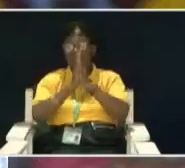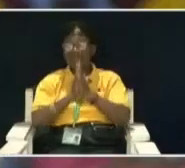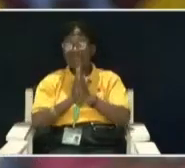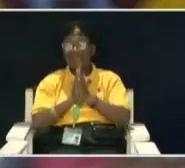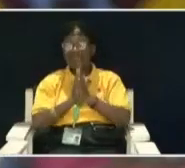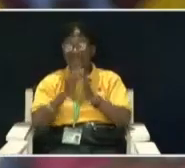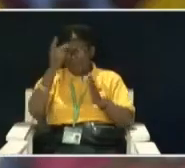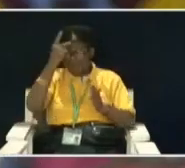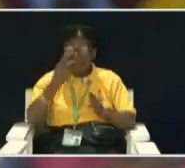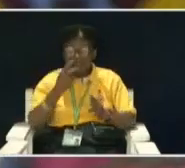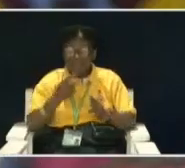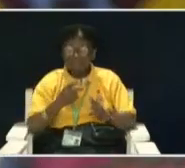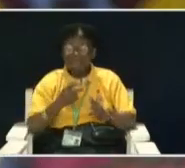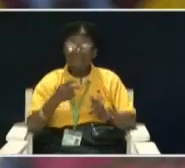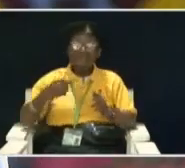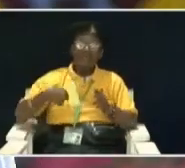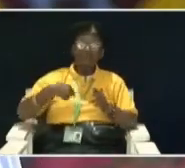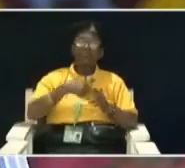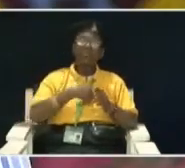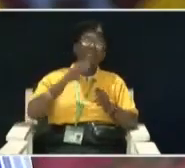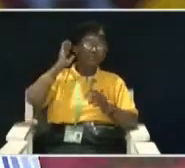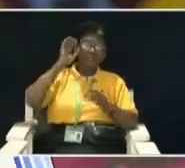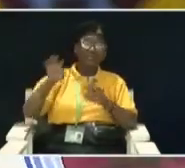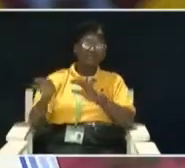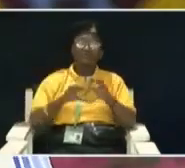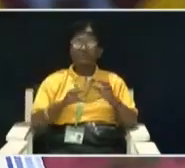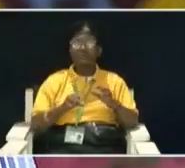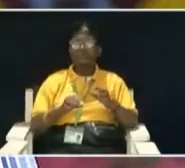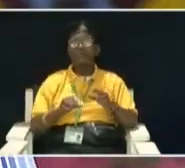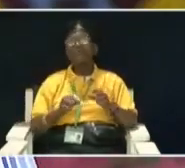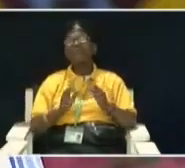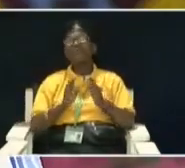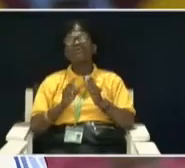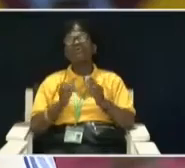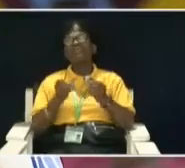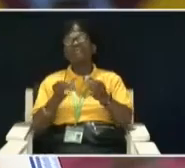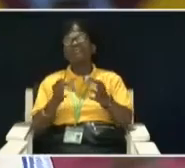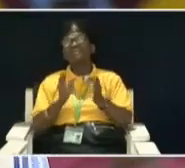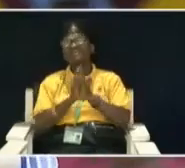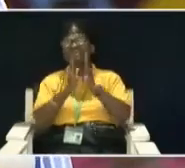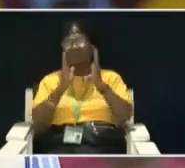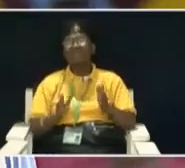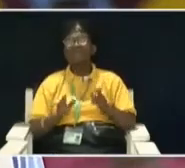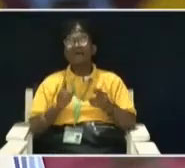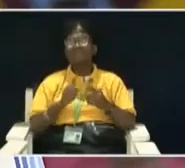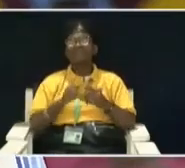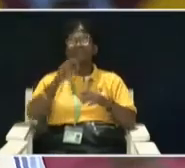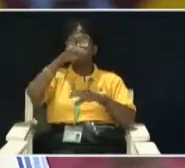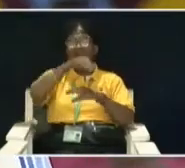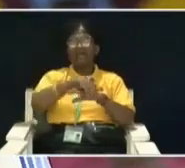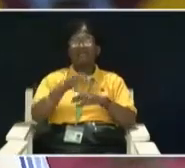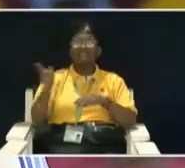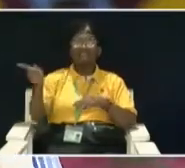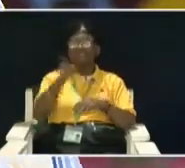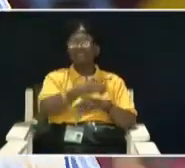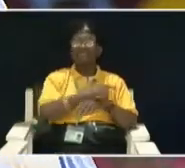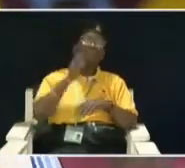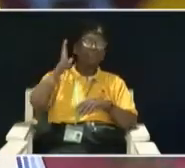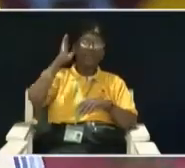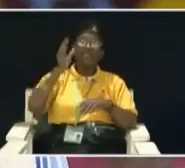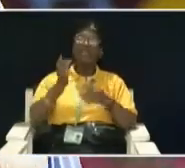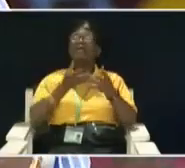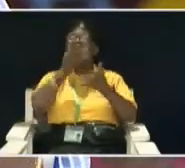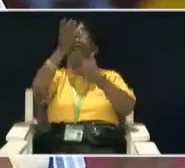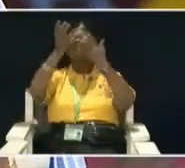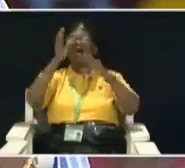prayers tonight. You are going to cry unto him. You're going to